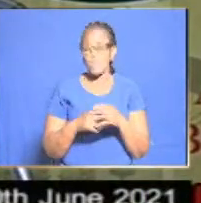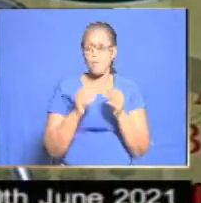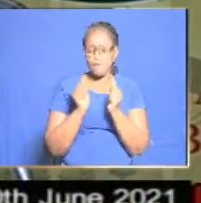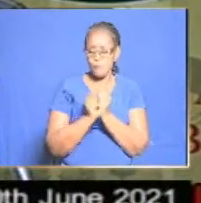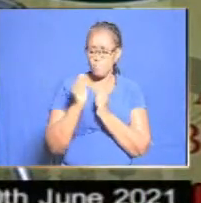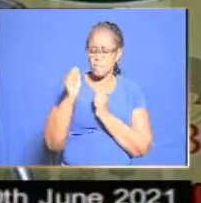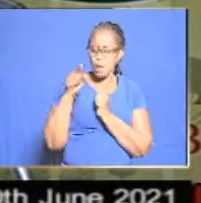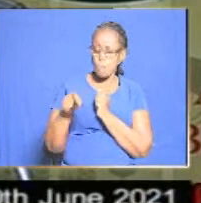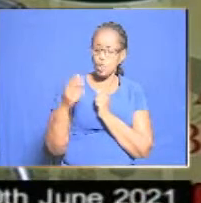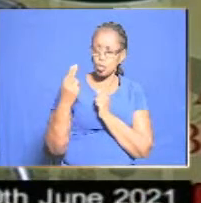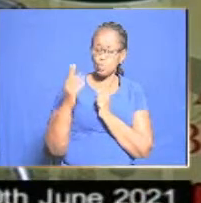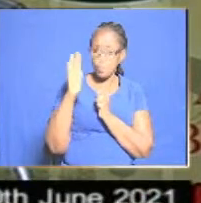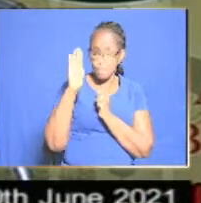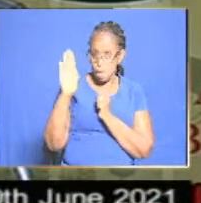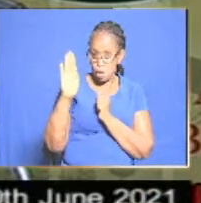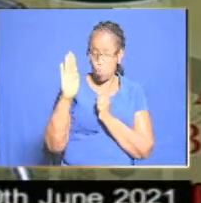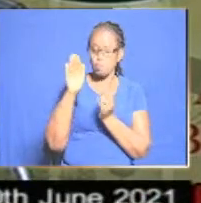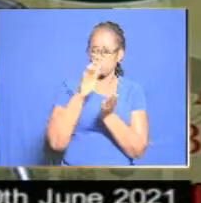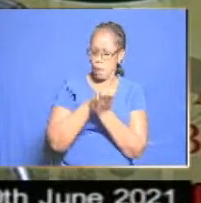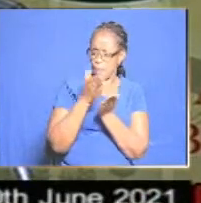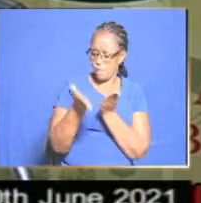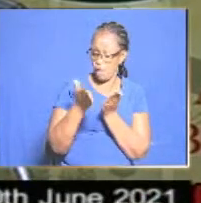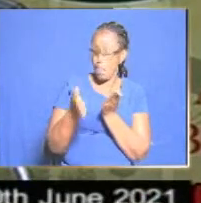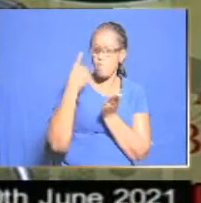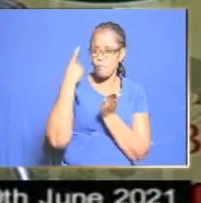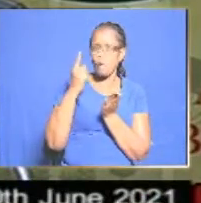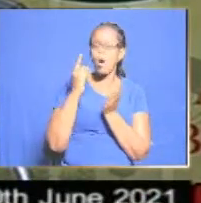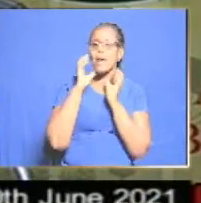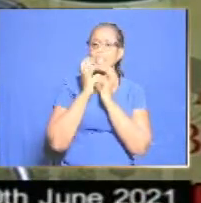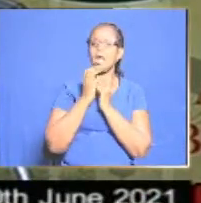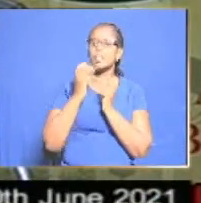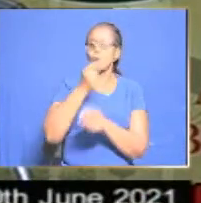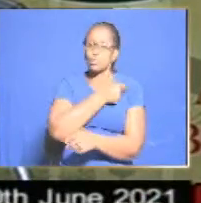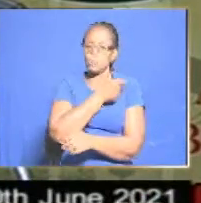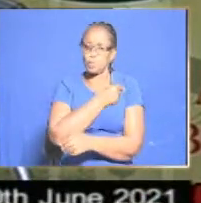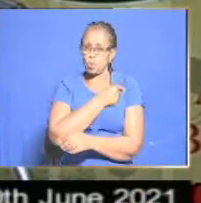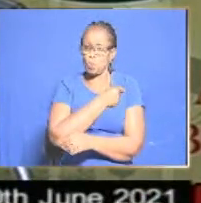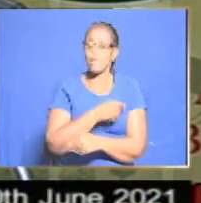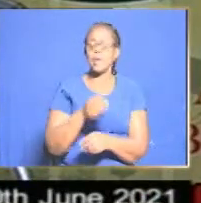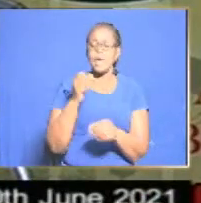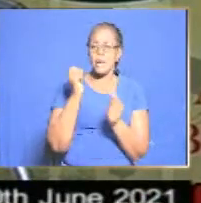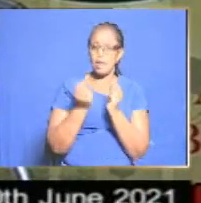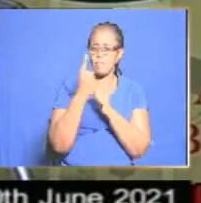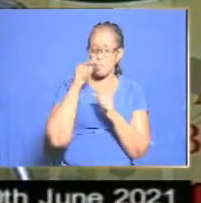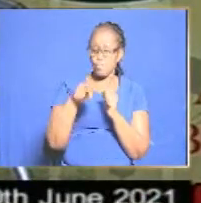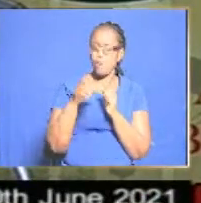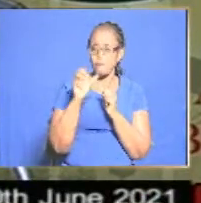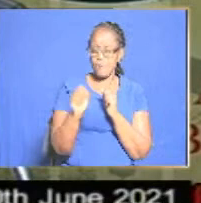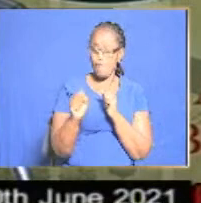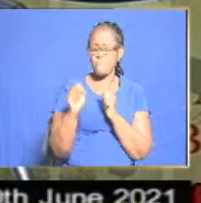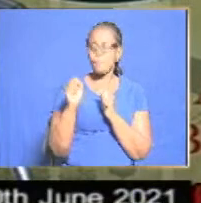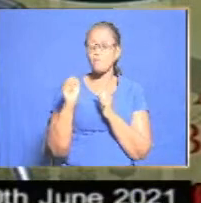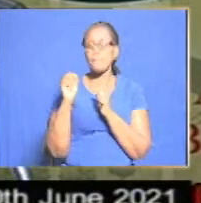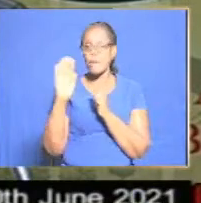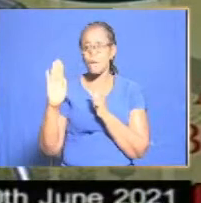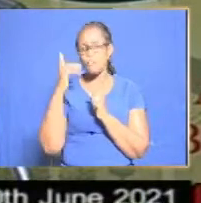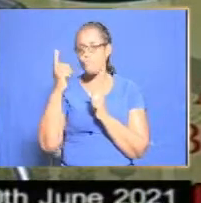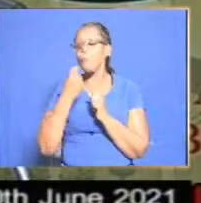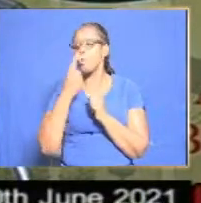₱15.2 billion has been set aside for Kenyatta National Hospital, ₱11.5 billion for the Moi Teaching and Referral